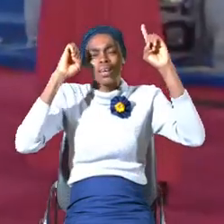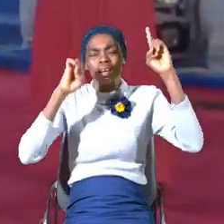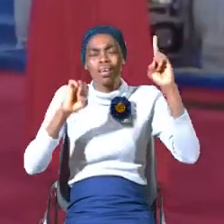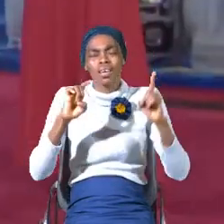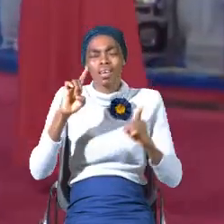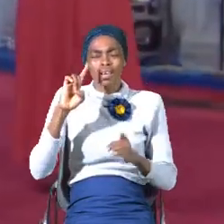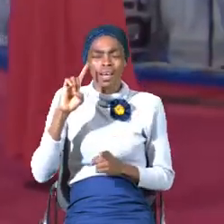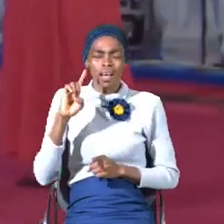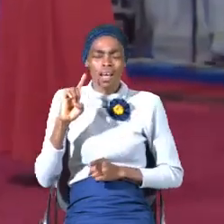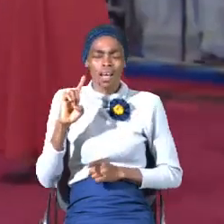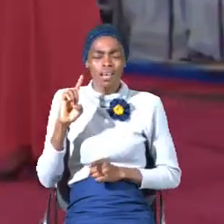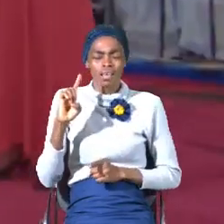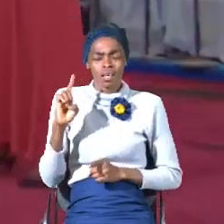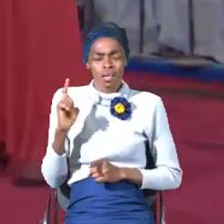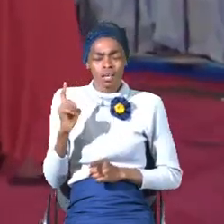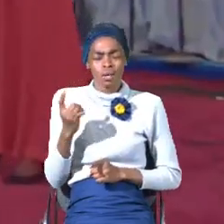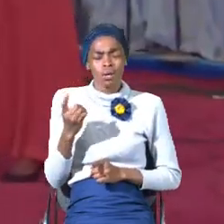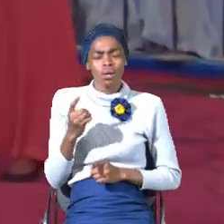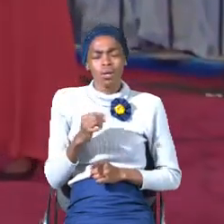For he